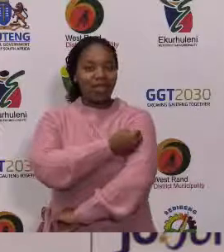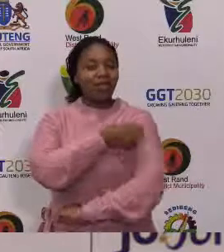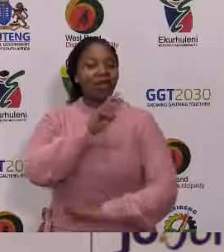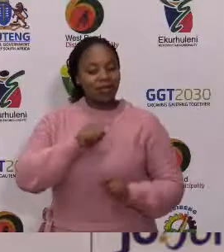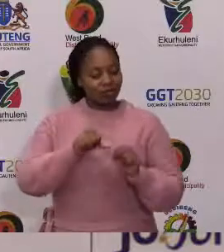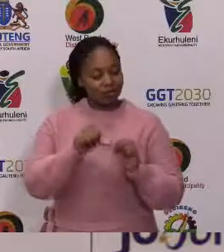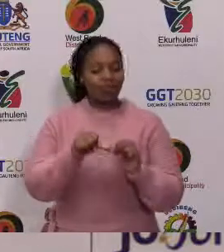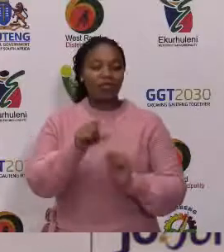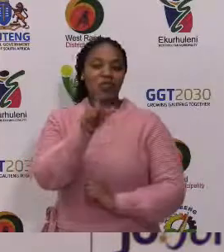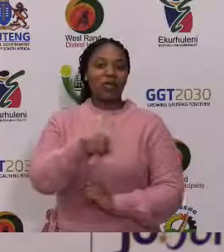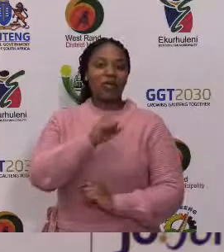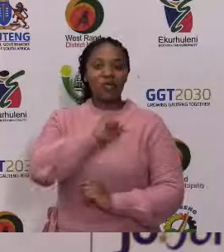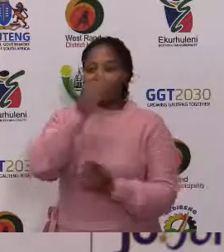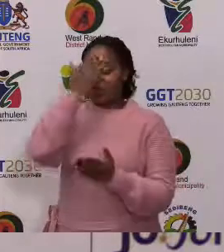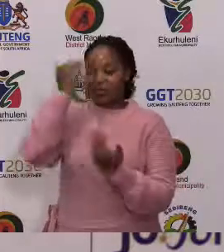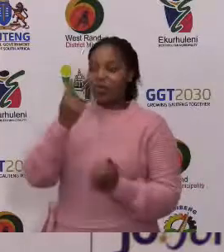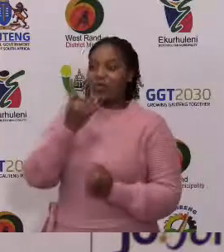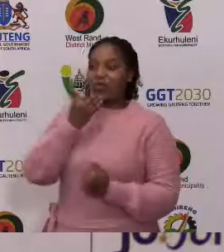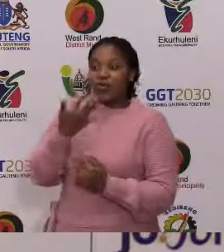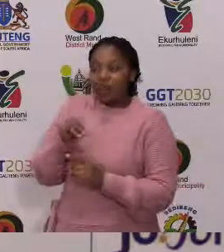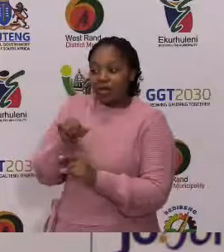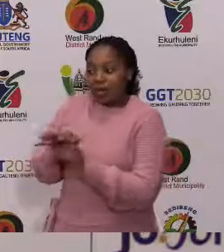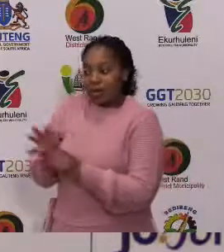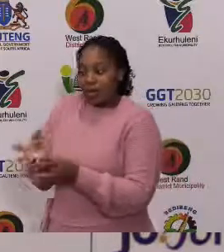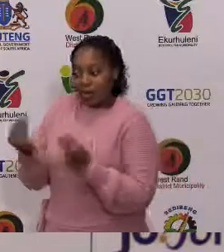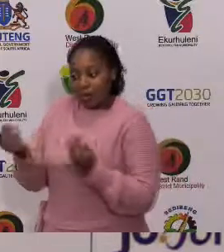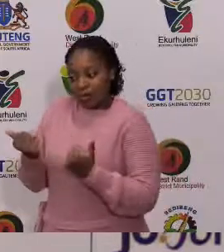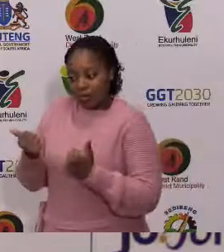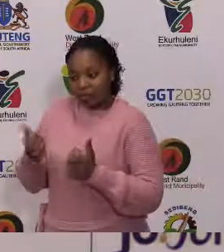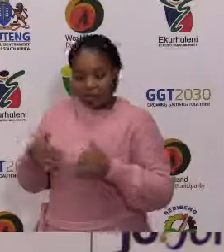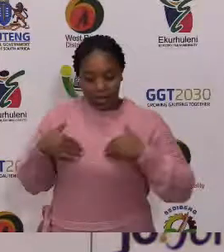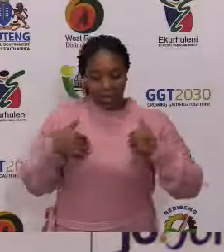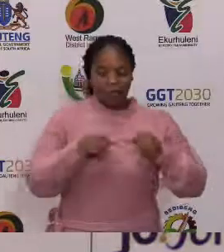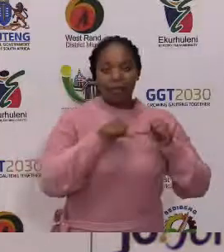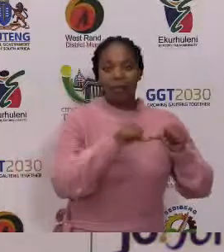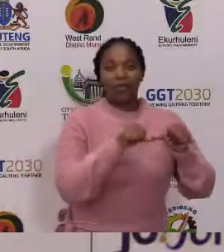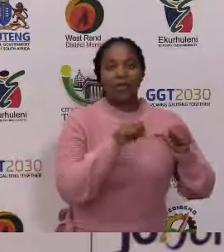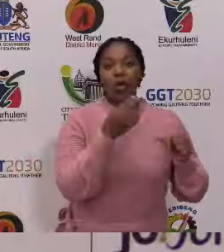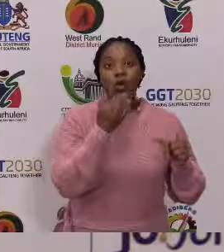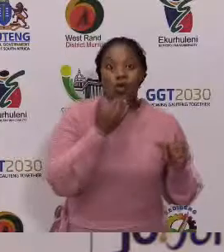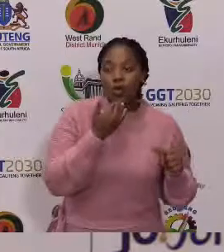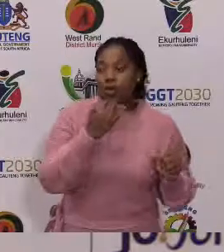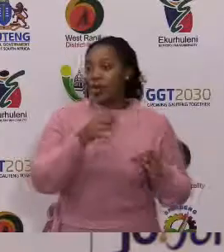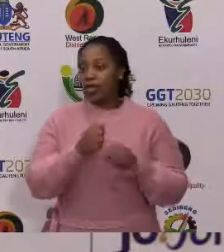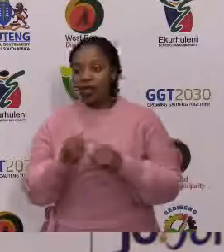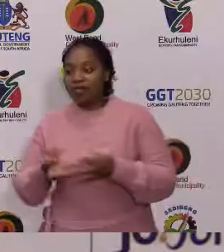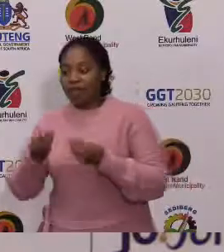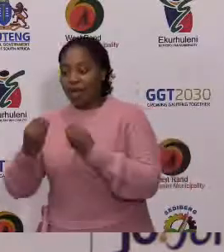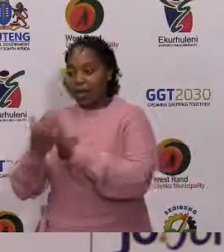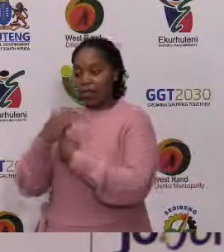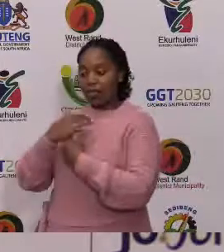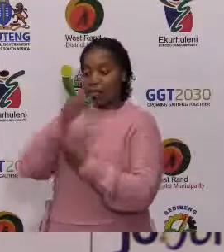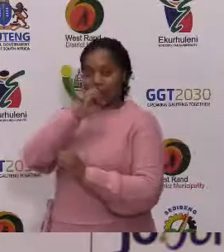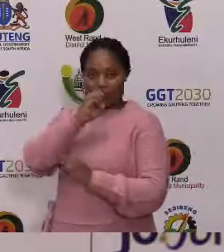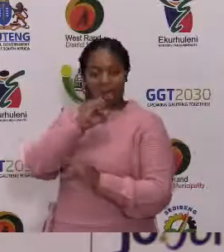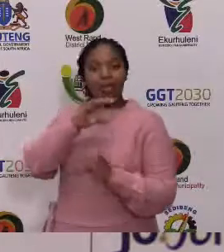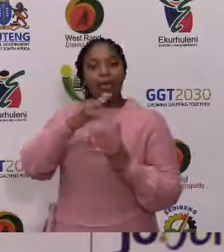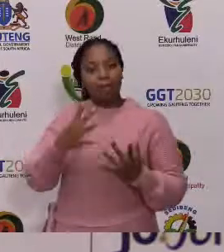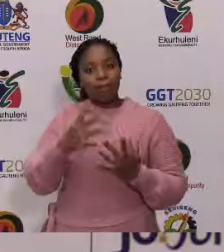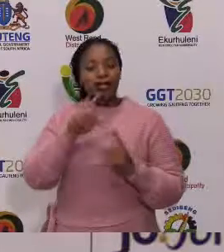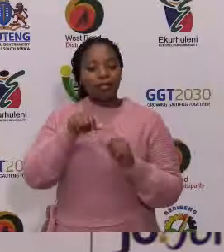who has been infected and who hasn't been infected. So the focus has to be right now to ensure that we get vaccines into the arms